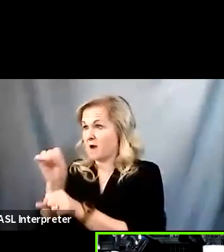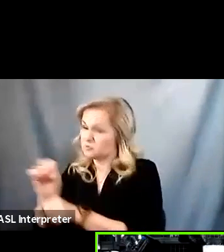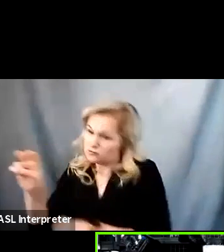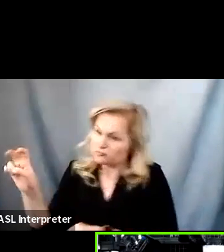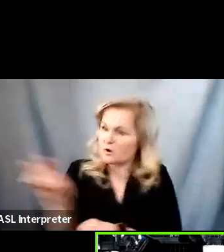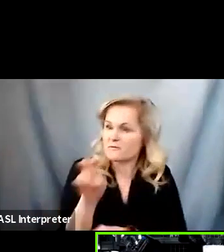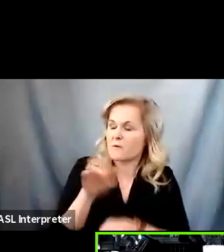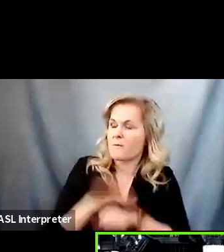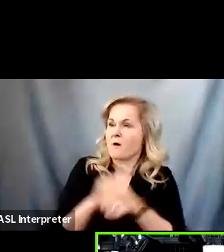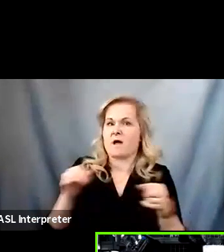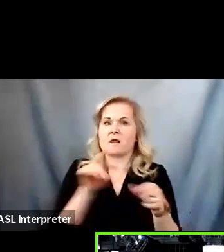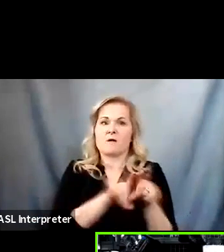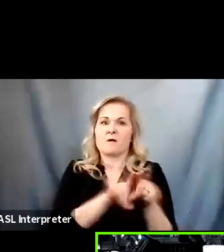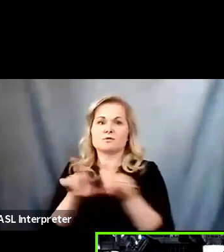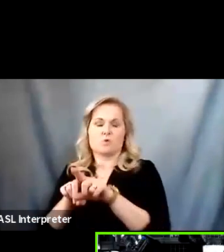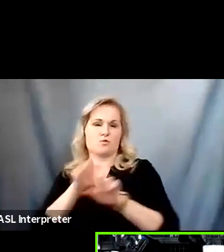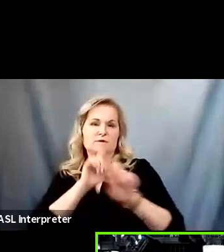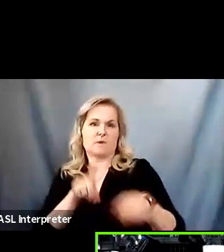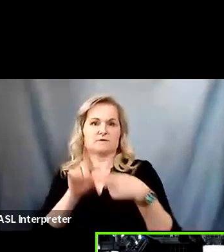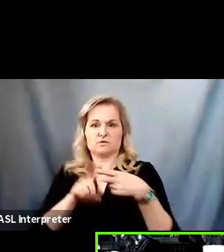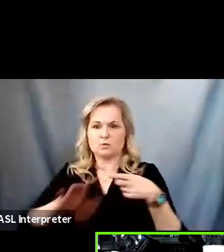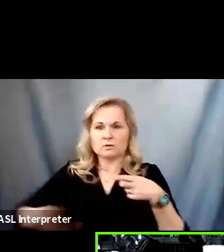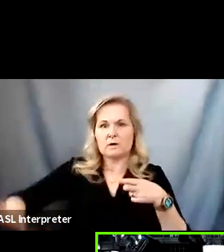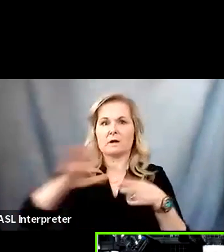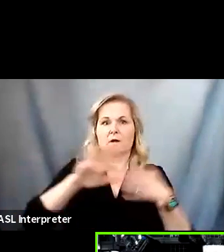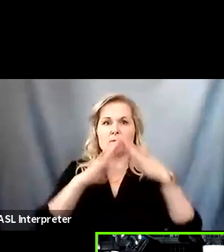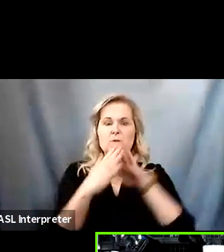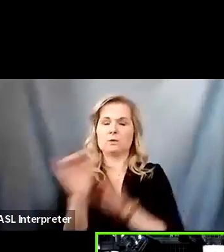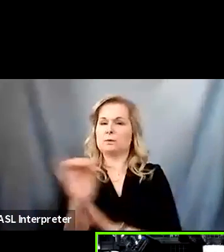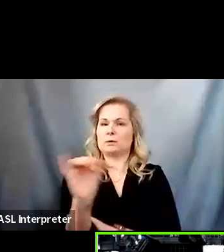just be responsive to the community in the best ways.